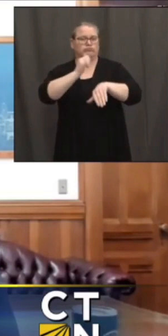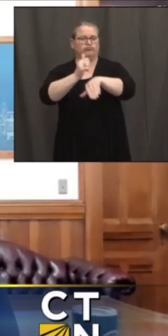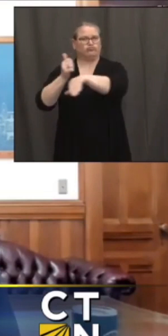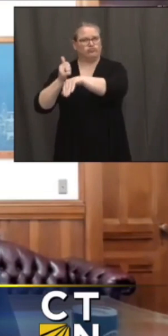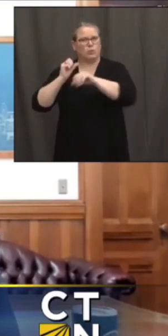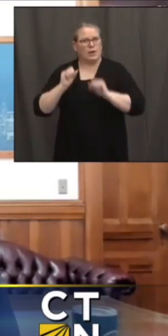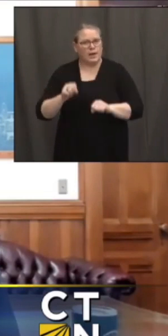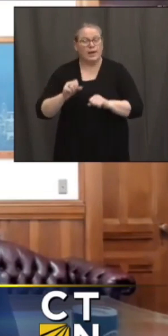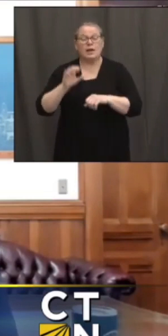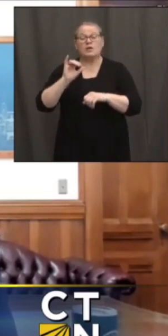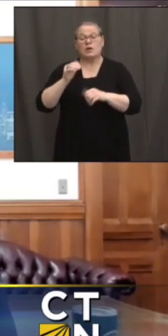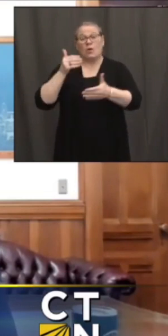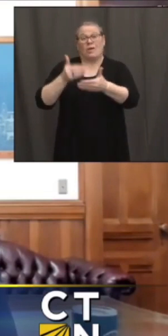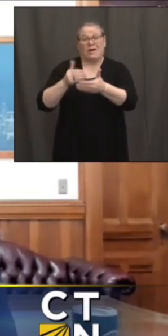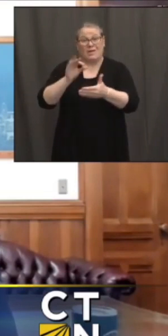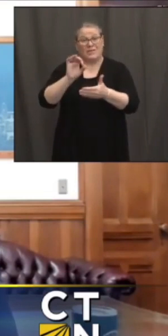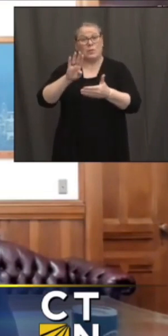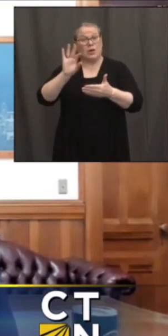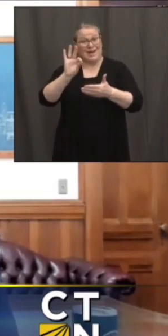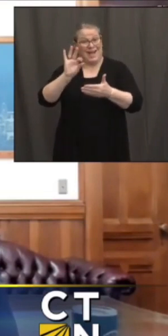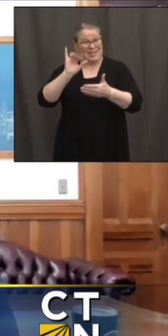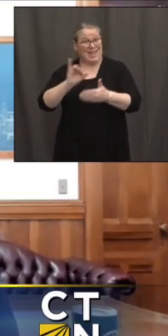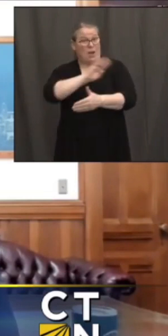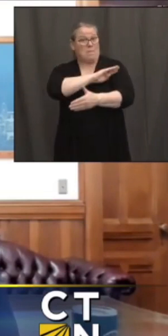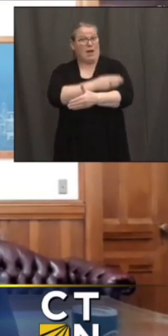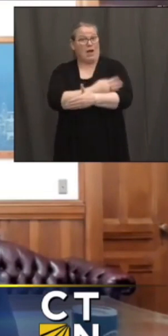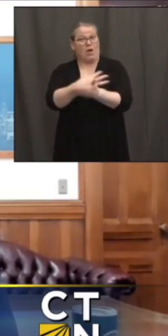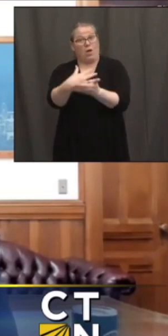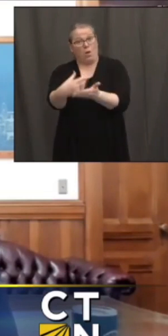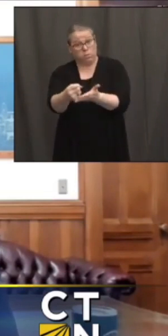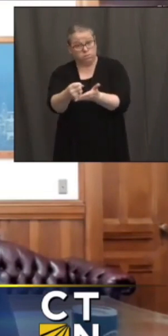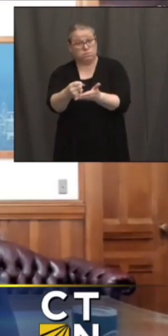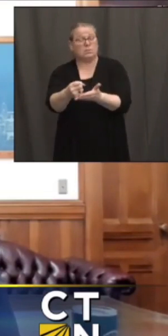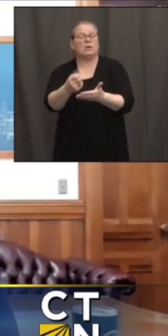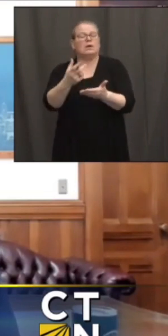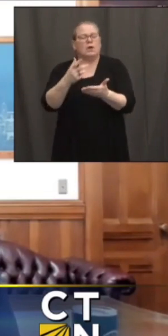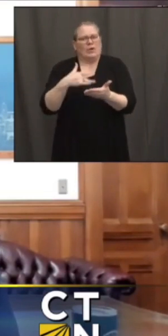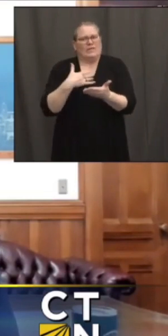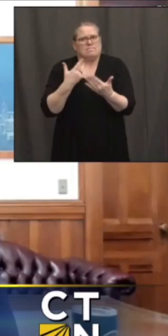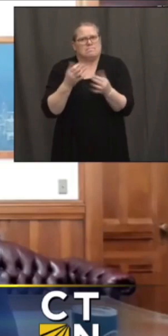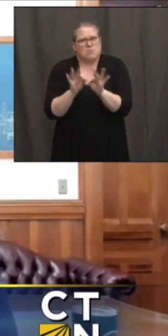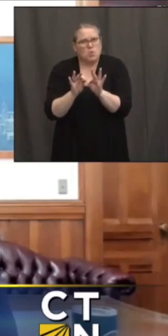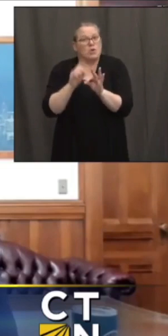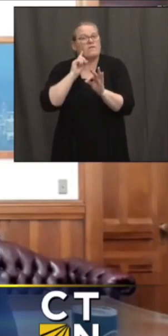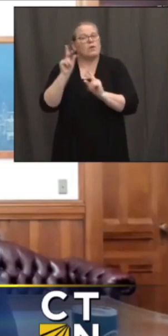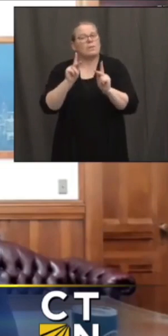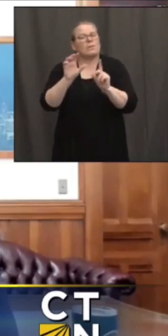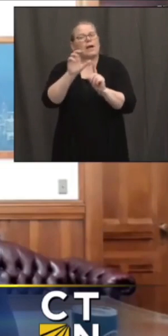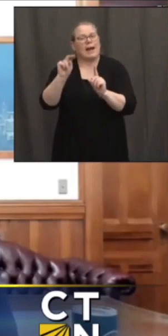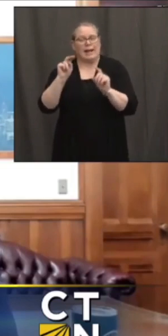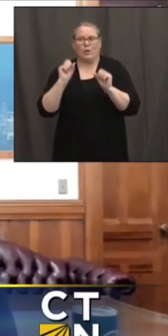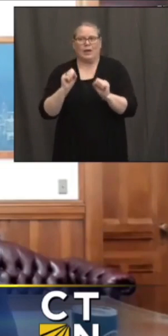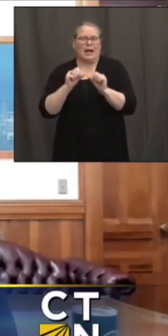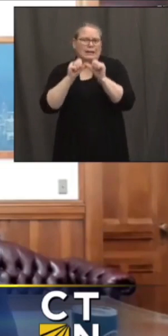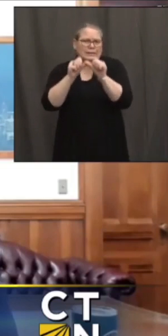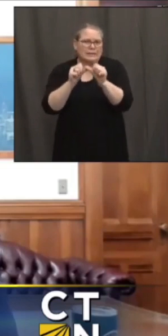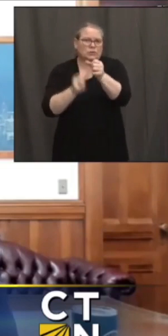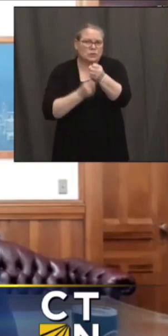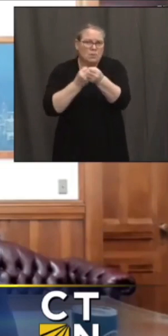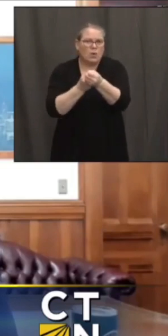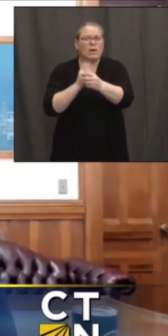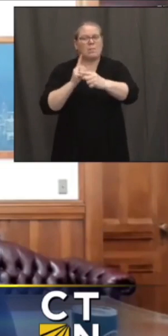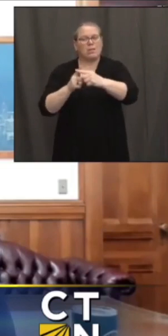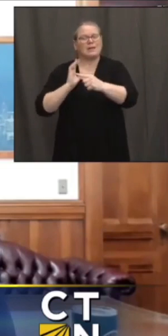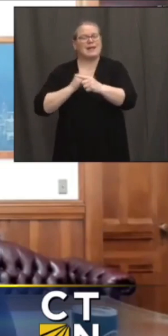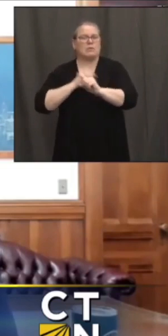that it was imperative to provide clarity for the people of Connecticut and also imperative for us to continue the overall response